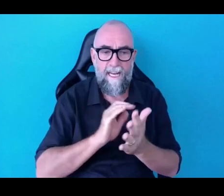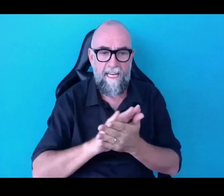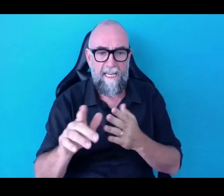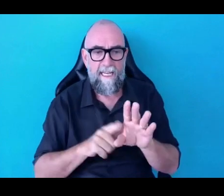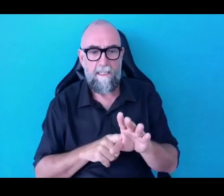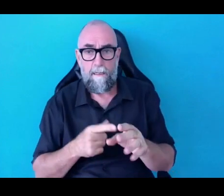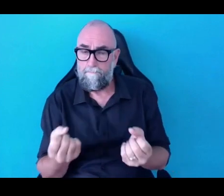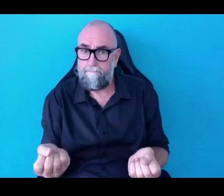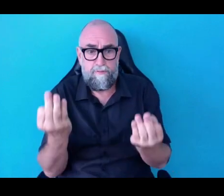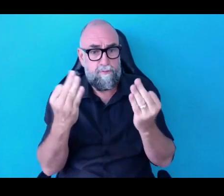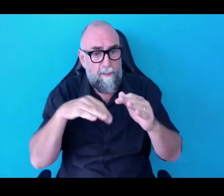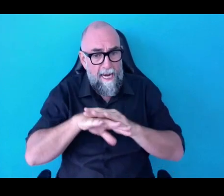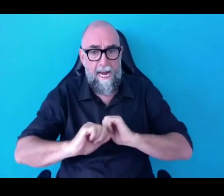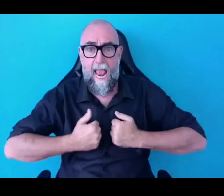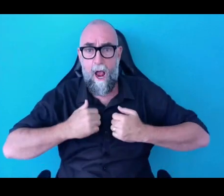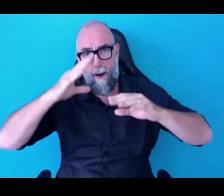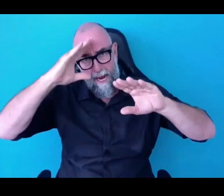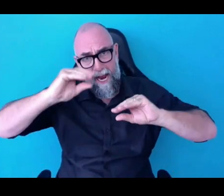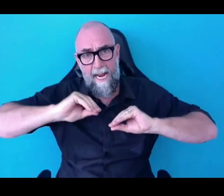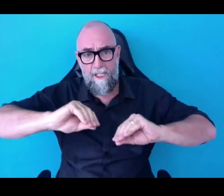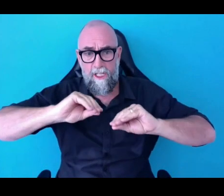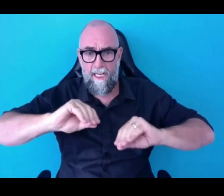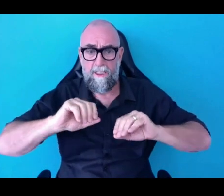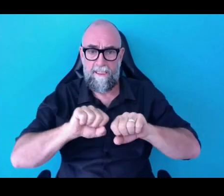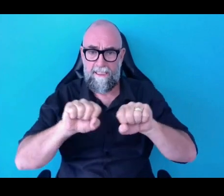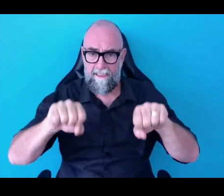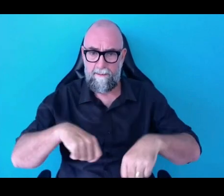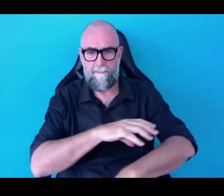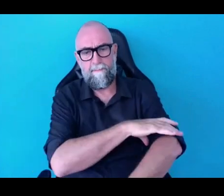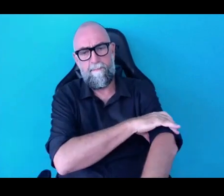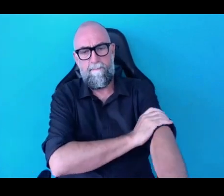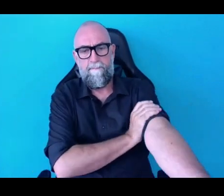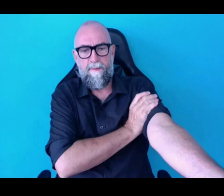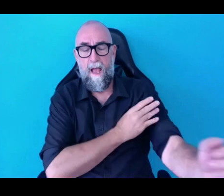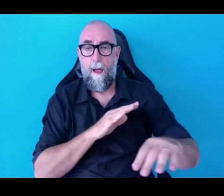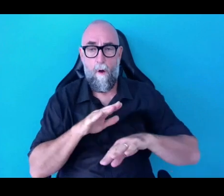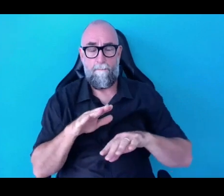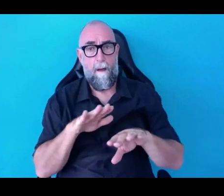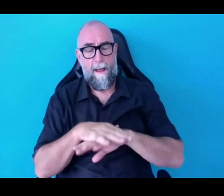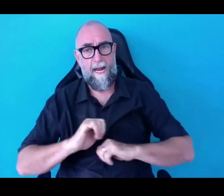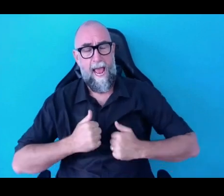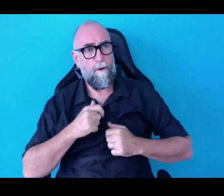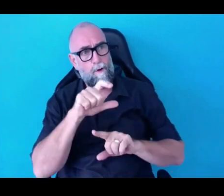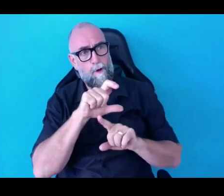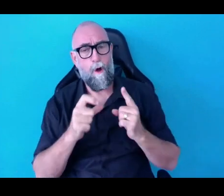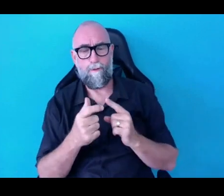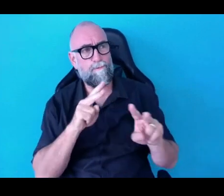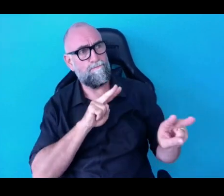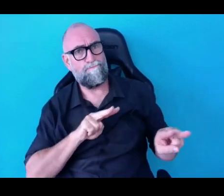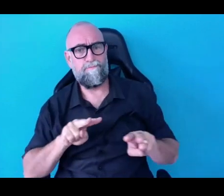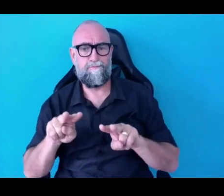Now, I'm a kinship carer, and look after an 8-year-old child, and I'm so inspired to walk into school